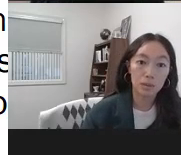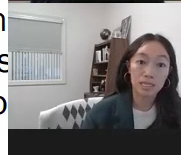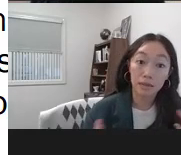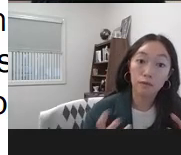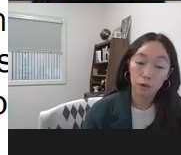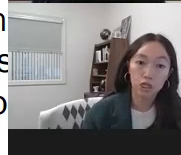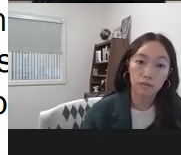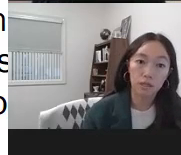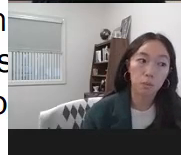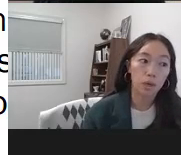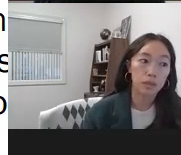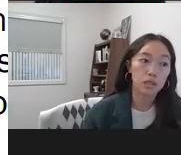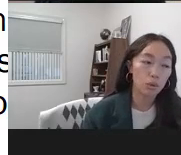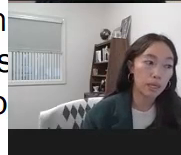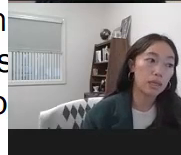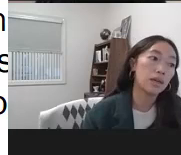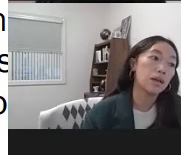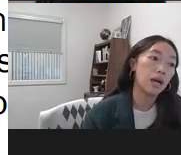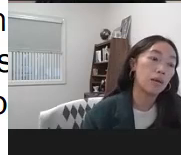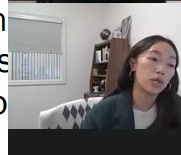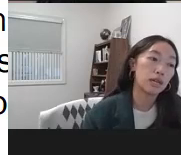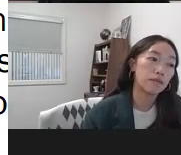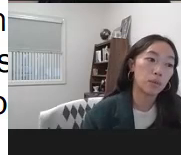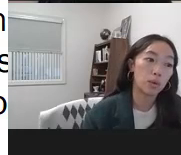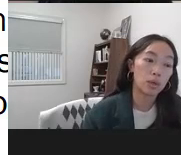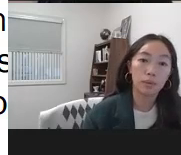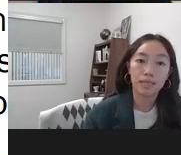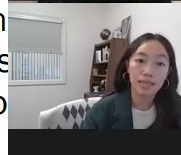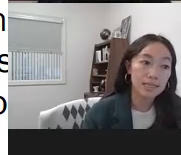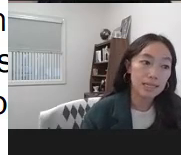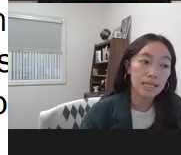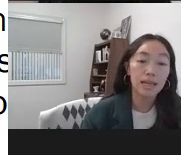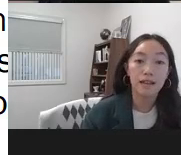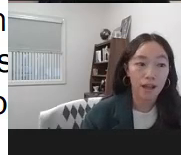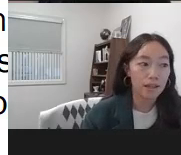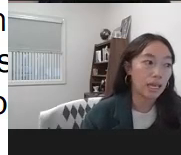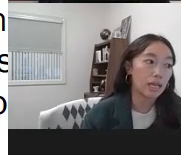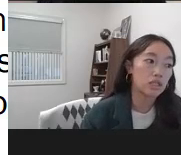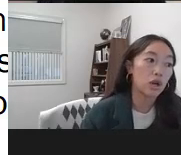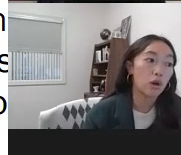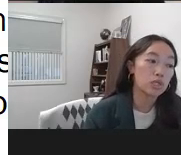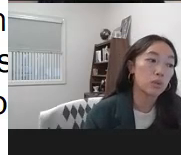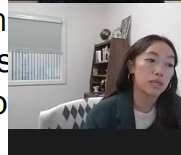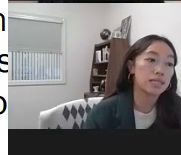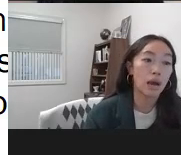AB 617 version of this program is open, we definitely want to coordinate with the CSC and Valley CAN to host one of these